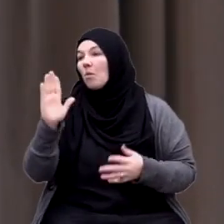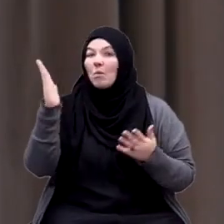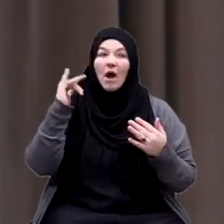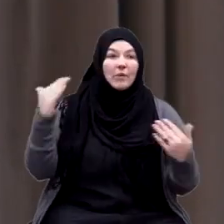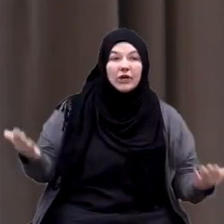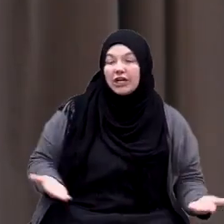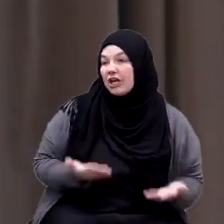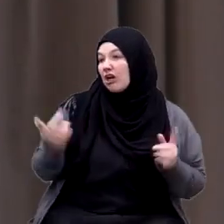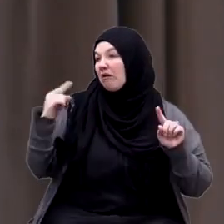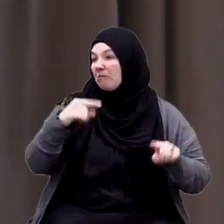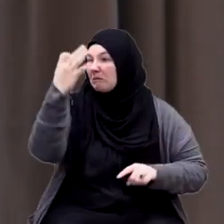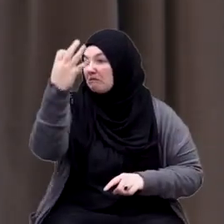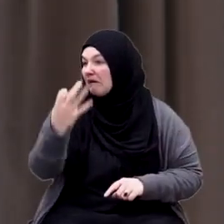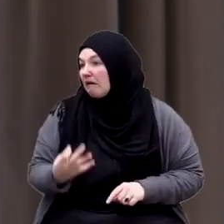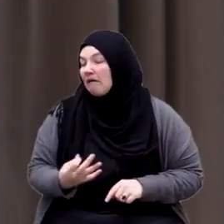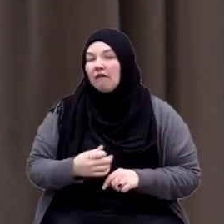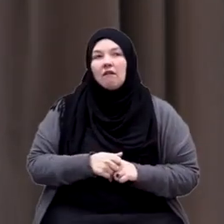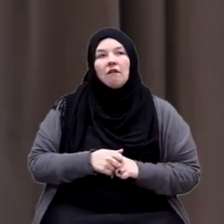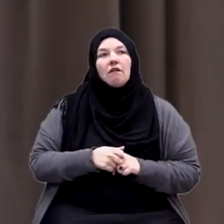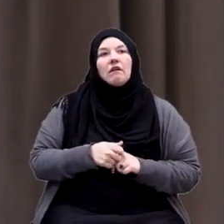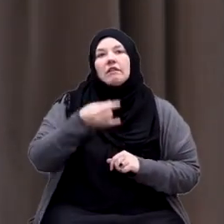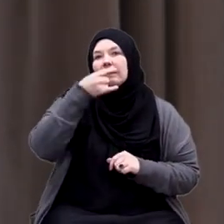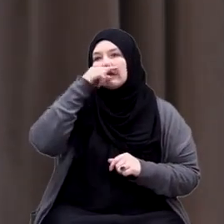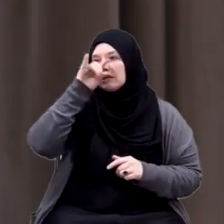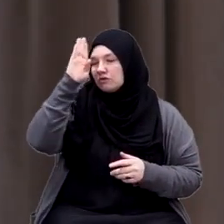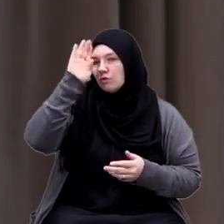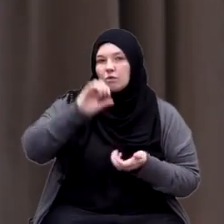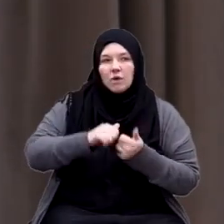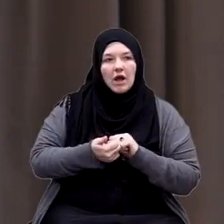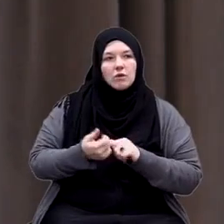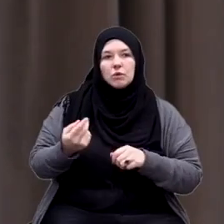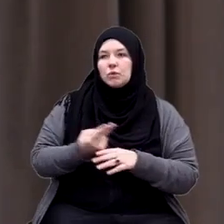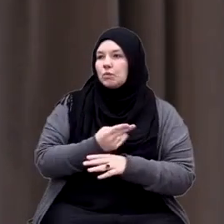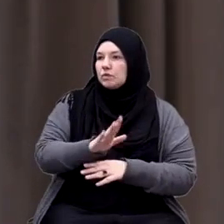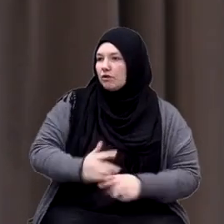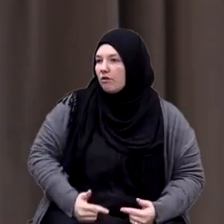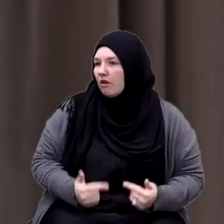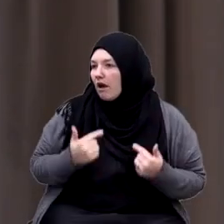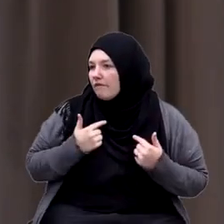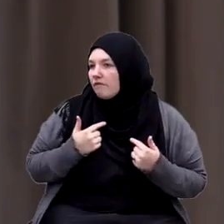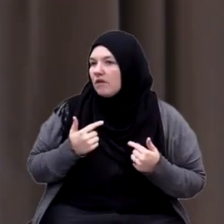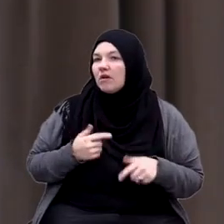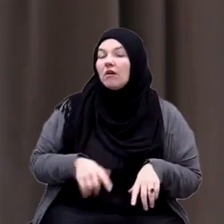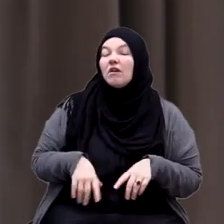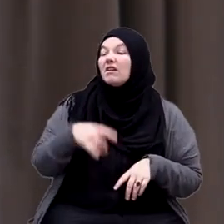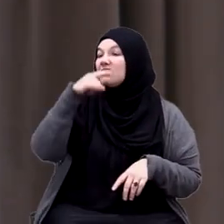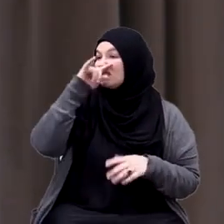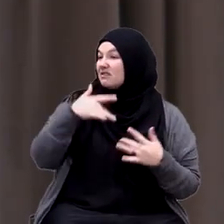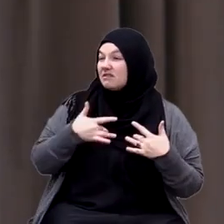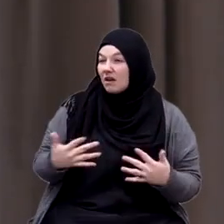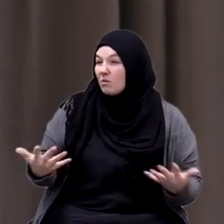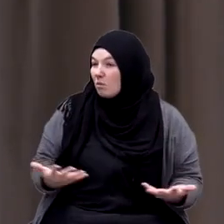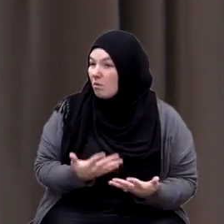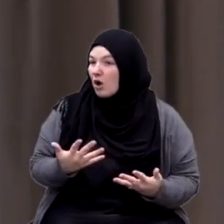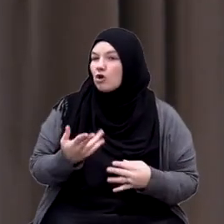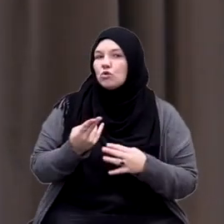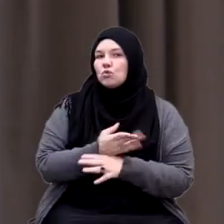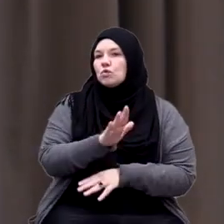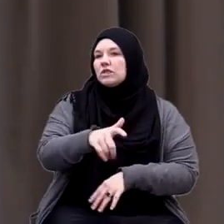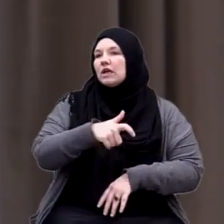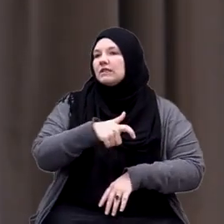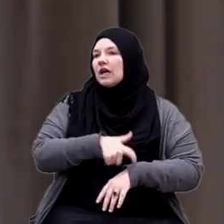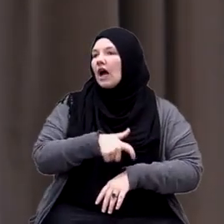They don't know how to use their life. They use their time as if it is all